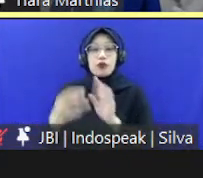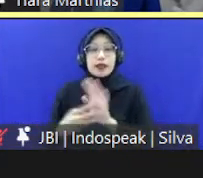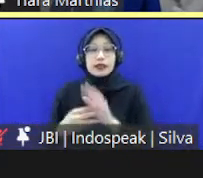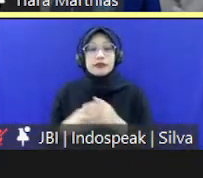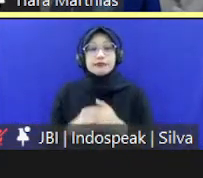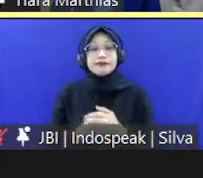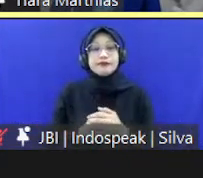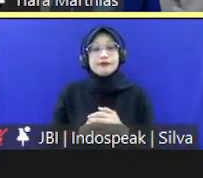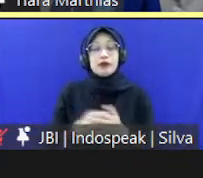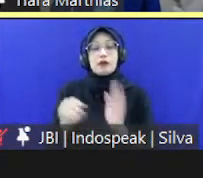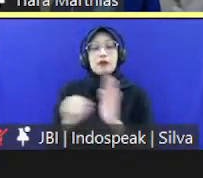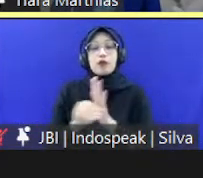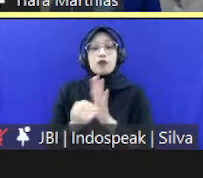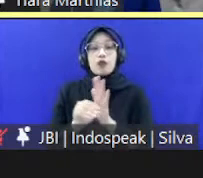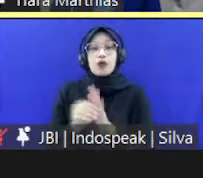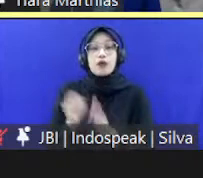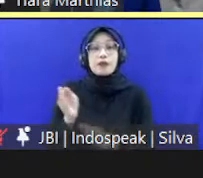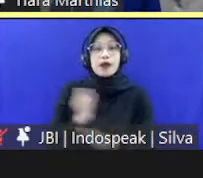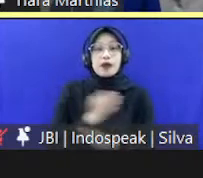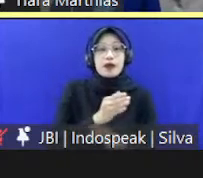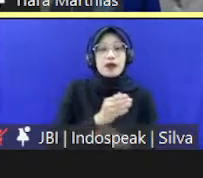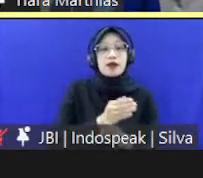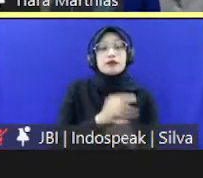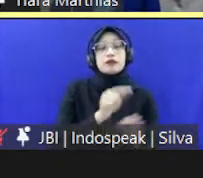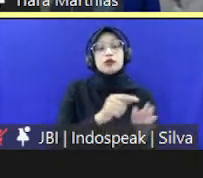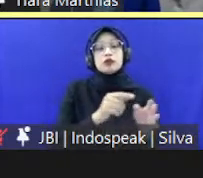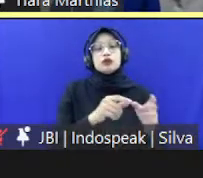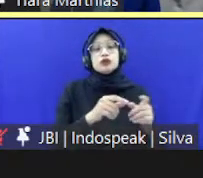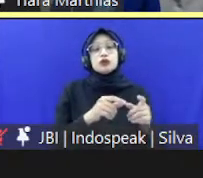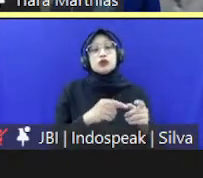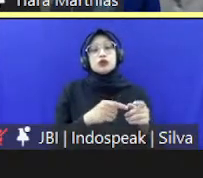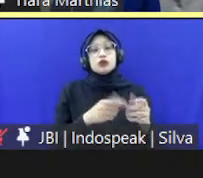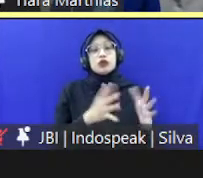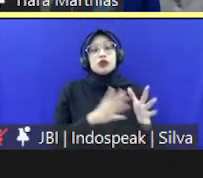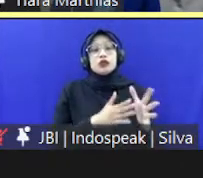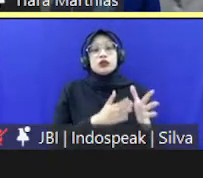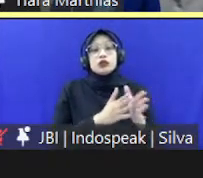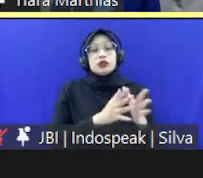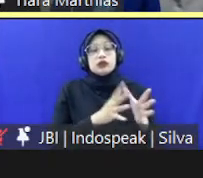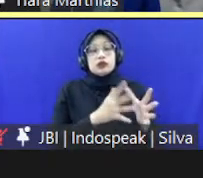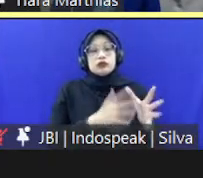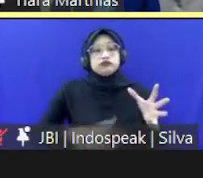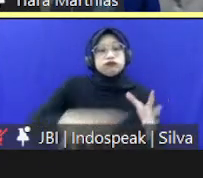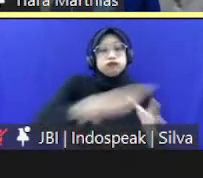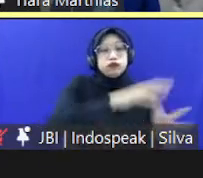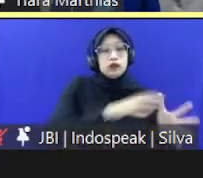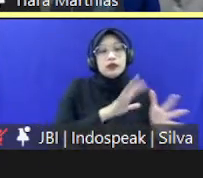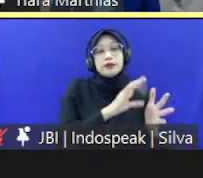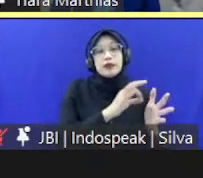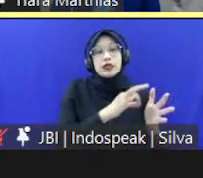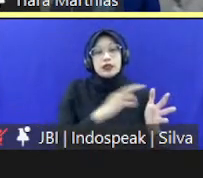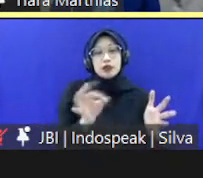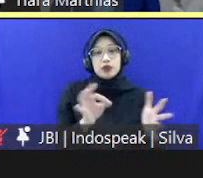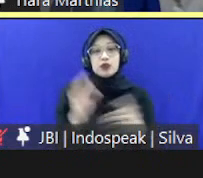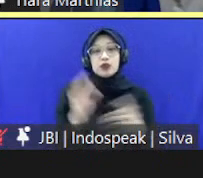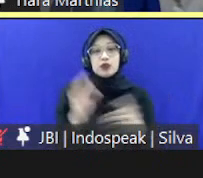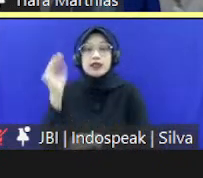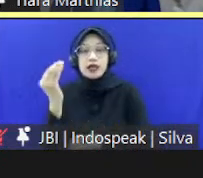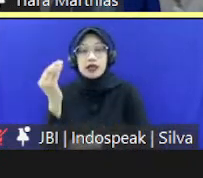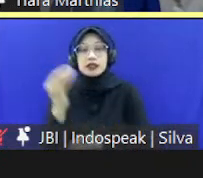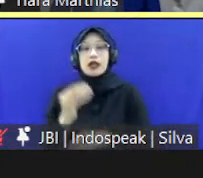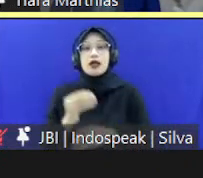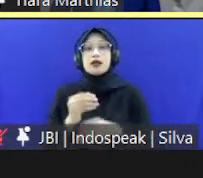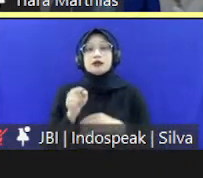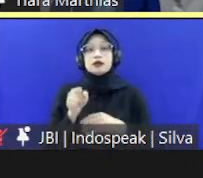cover 5,000 kilometers. In Jakarta, you have 1,400 staff to cover 450 kilometers only.